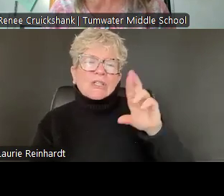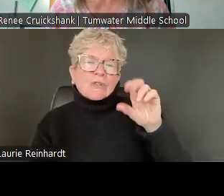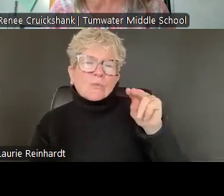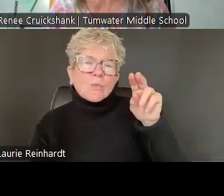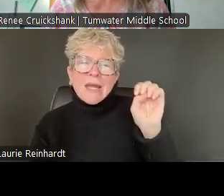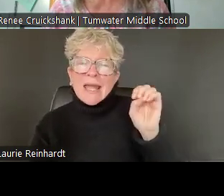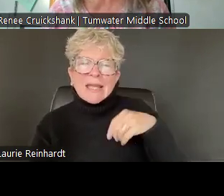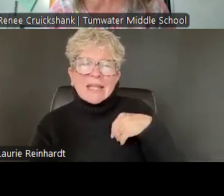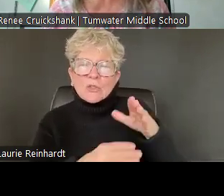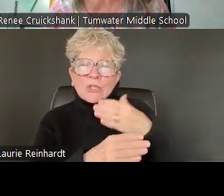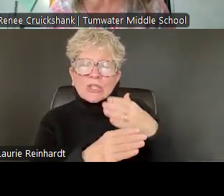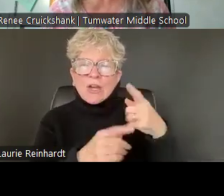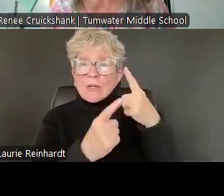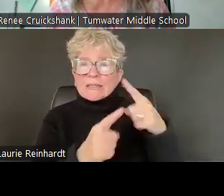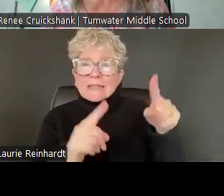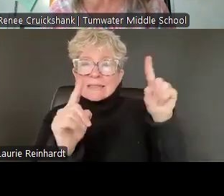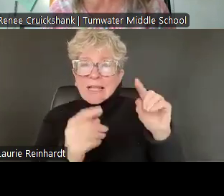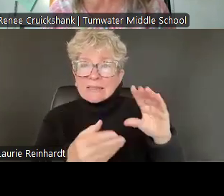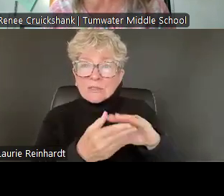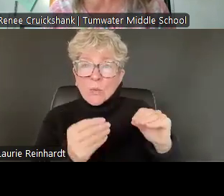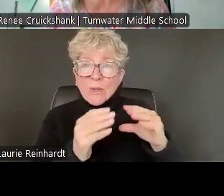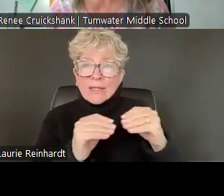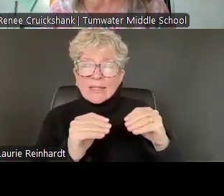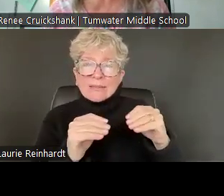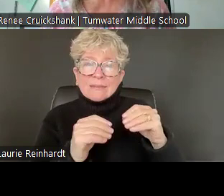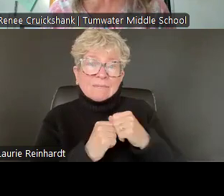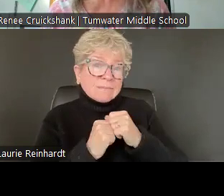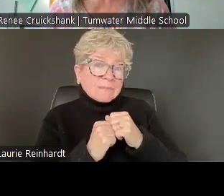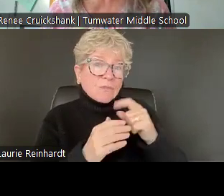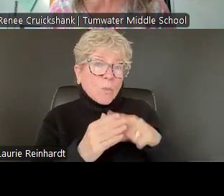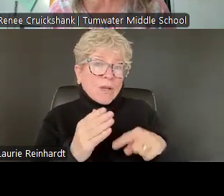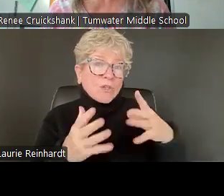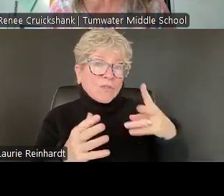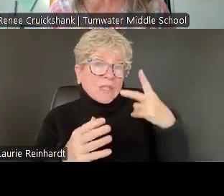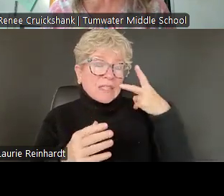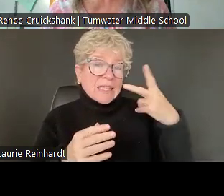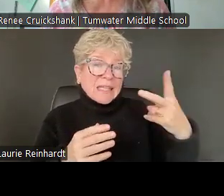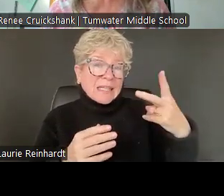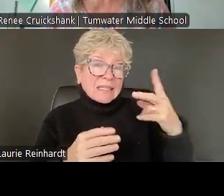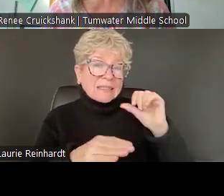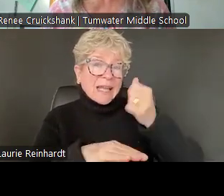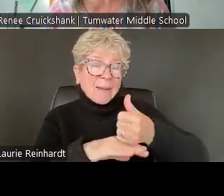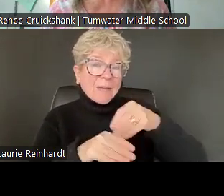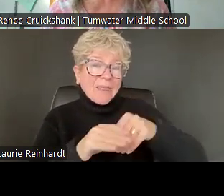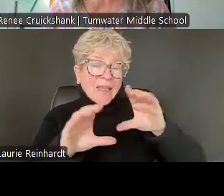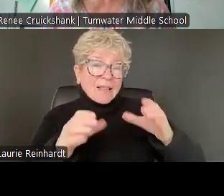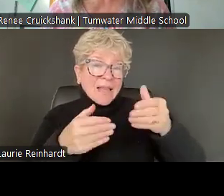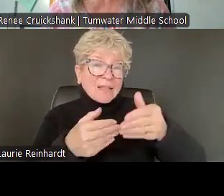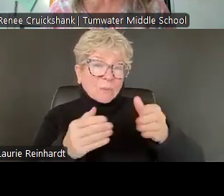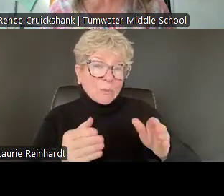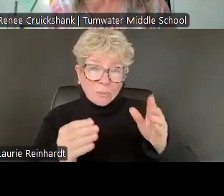success story from what you've implemented in the classrooms? Can you share with us a little bit about